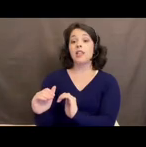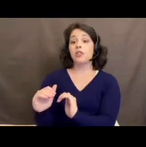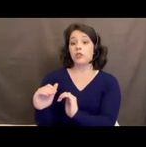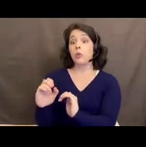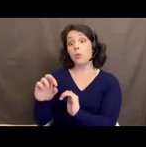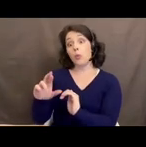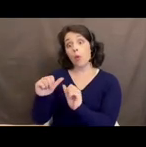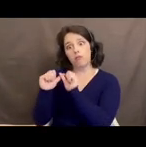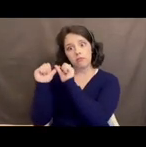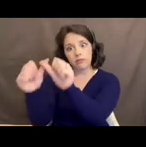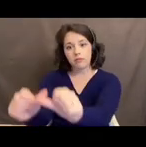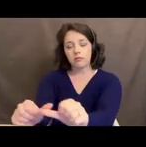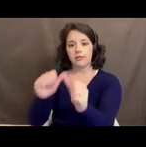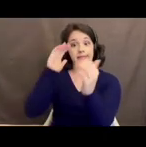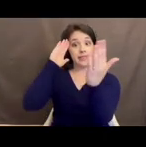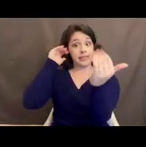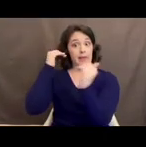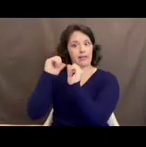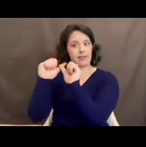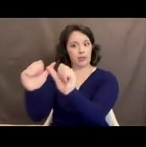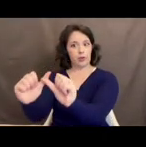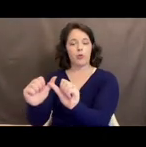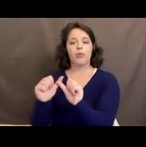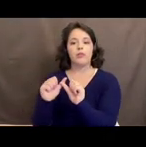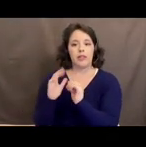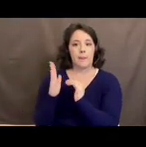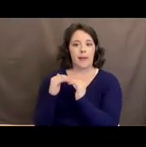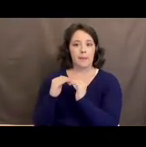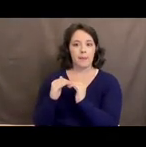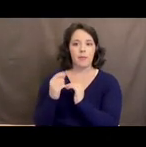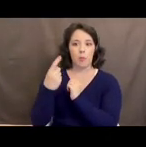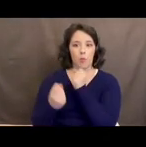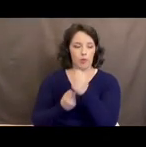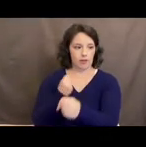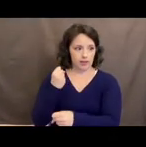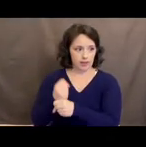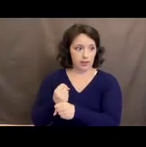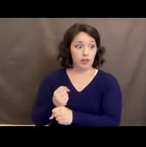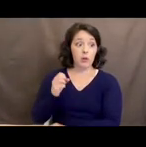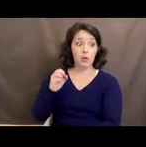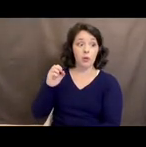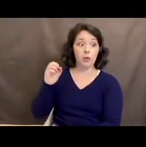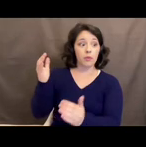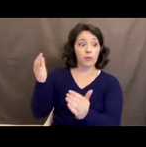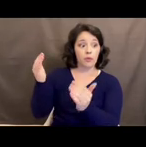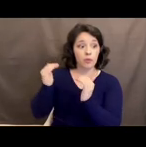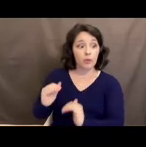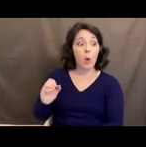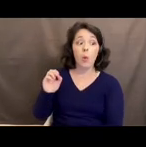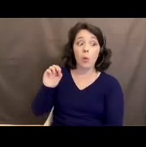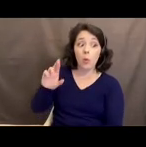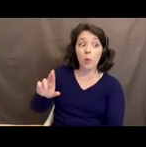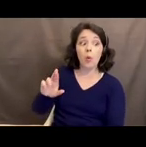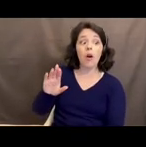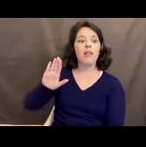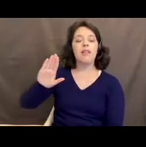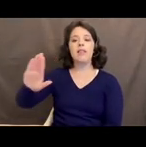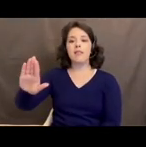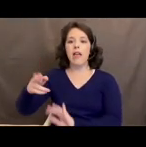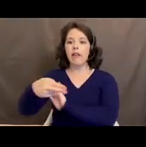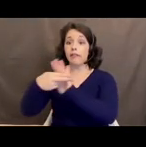have identified their condition on the Social Security Administration's list of compassionate allowances